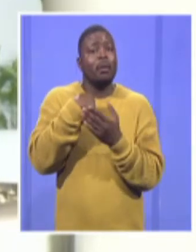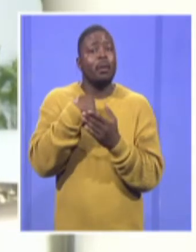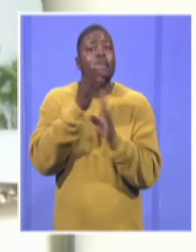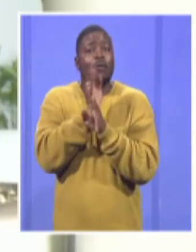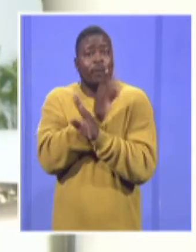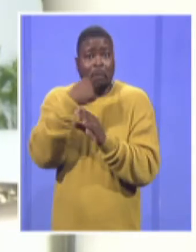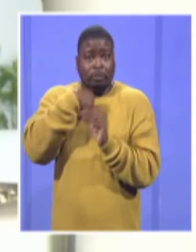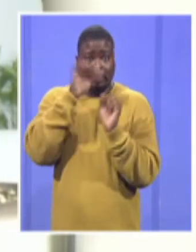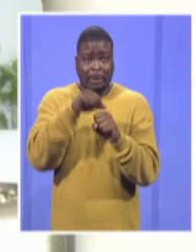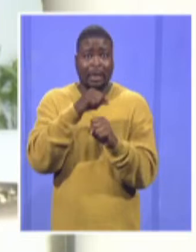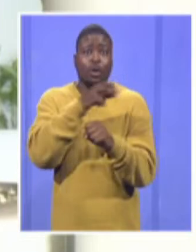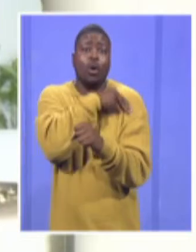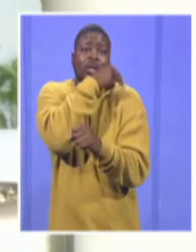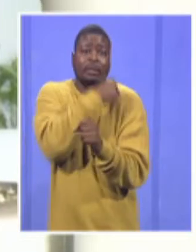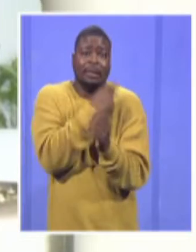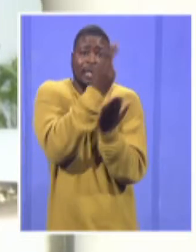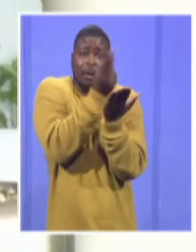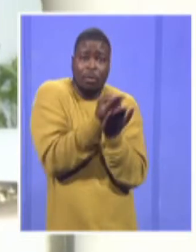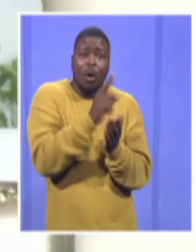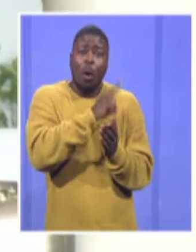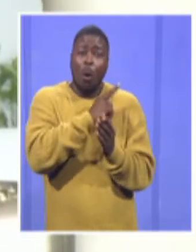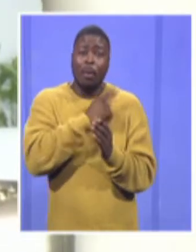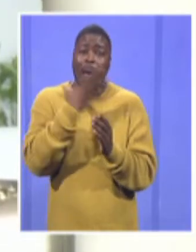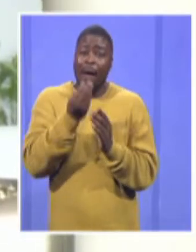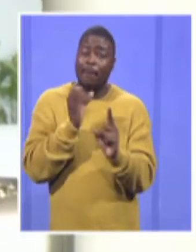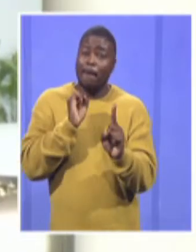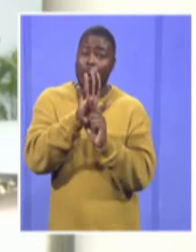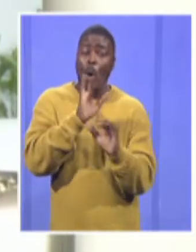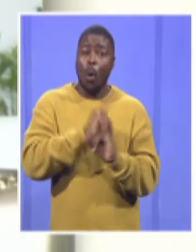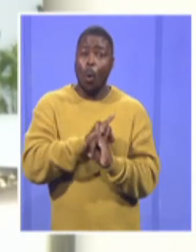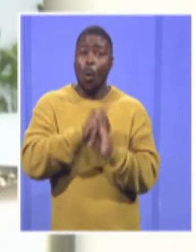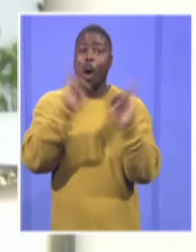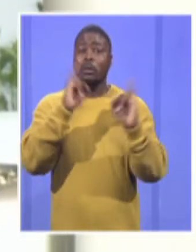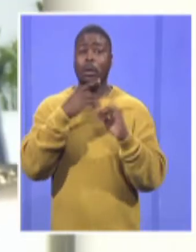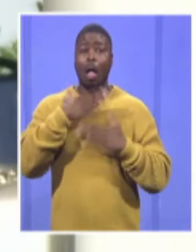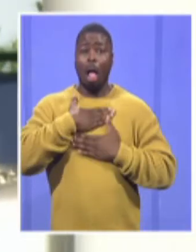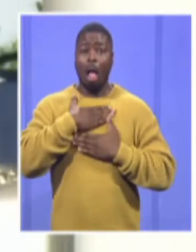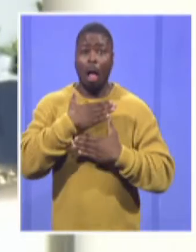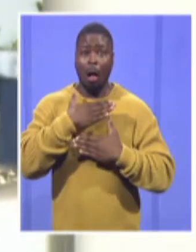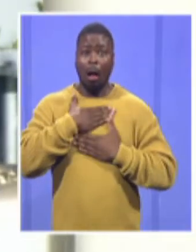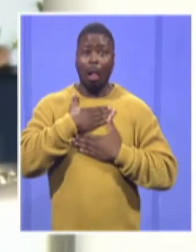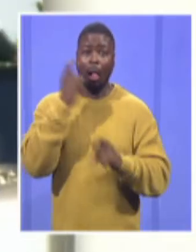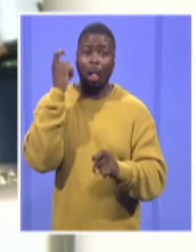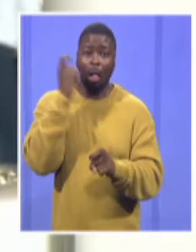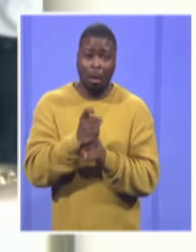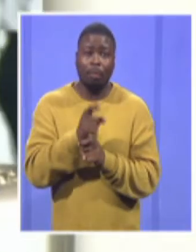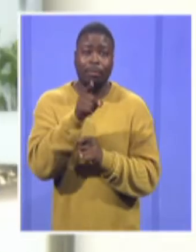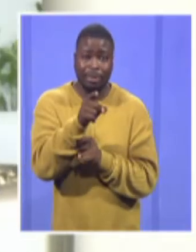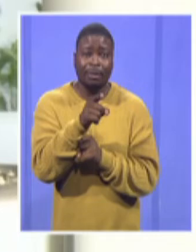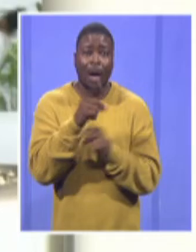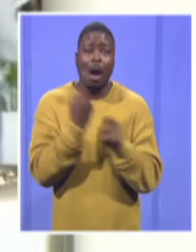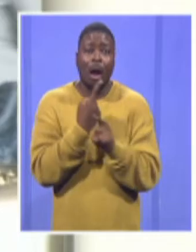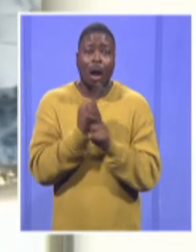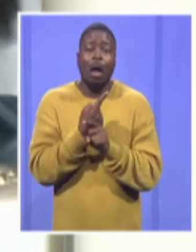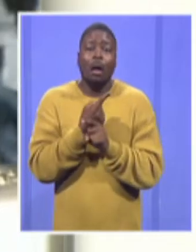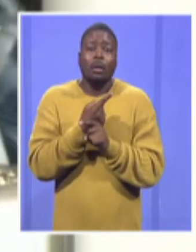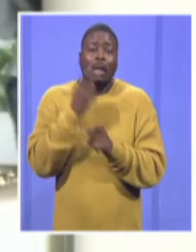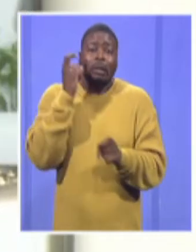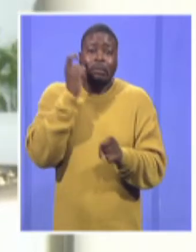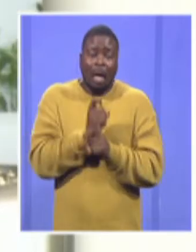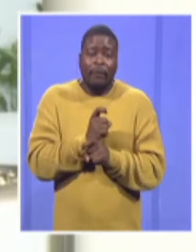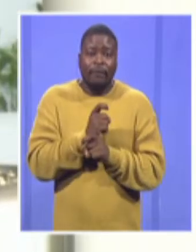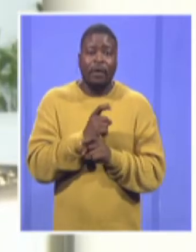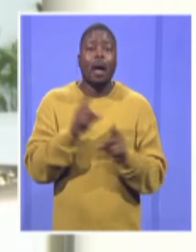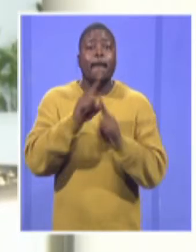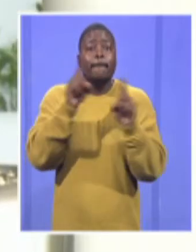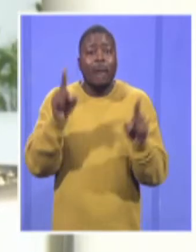because I had severe side effects. I was unable to breathe. I have severe shortness of breath, and I had to be admitted. But the dot